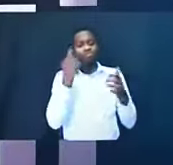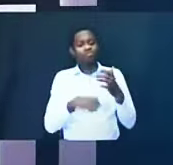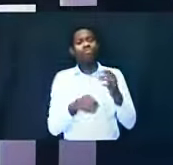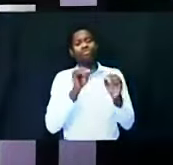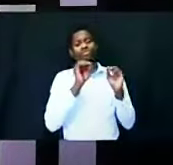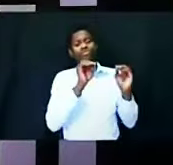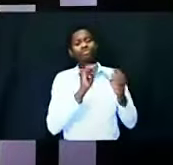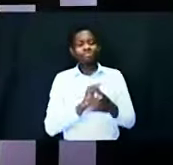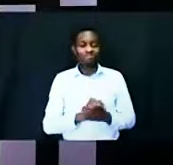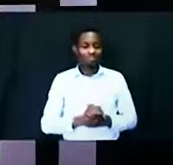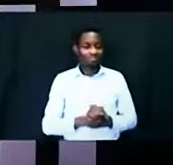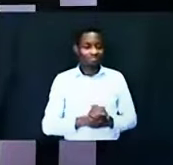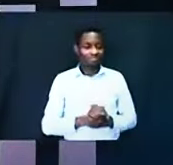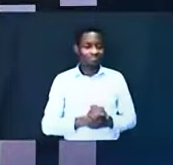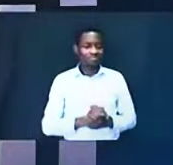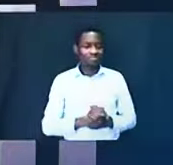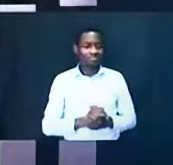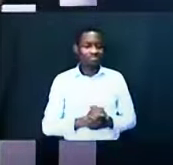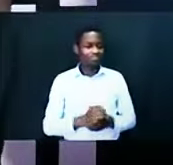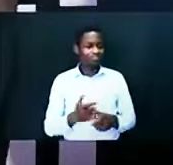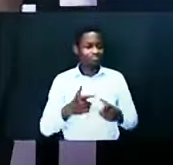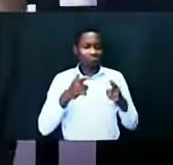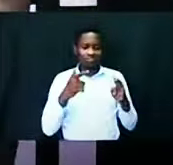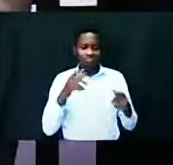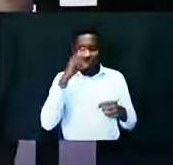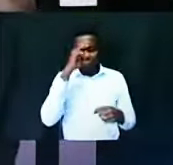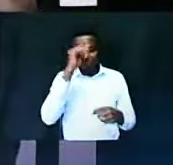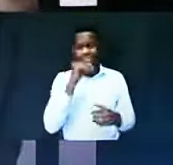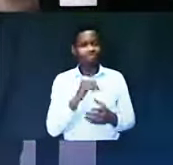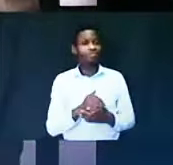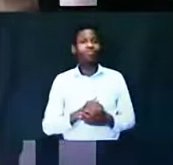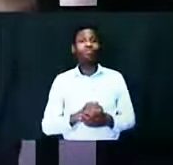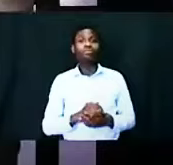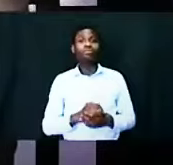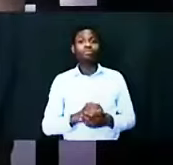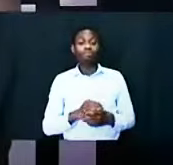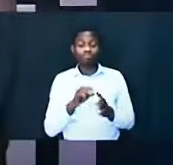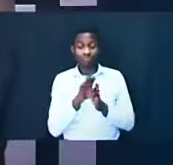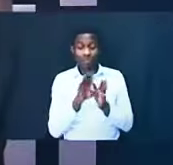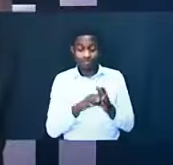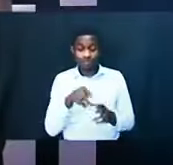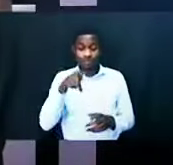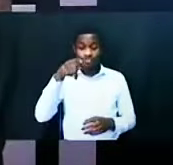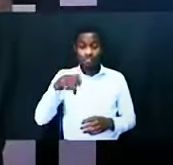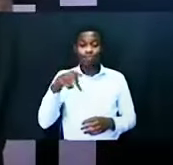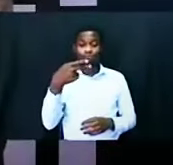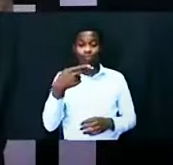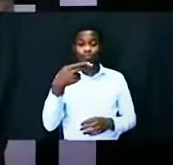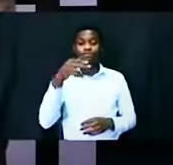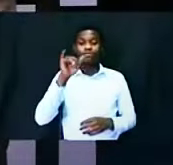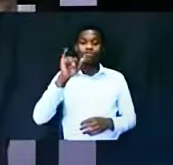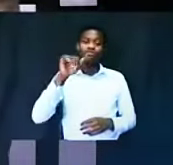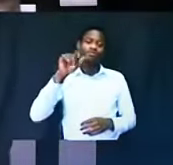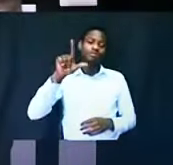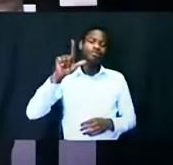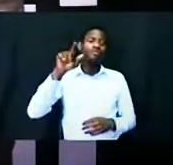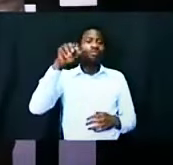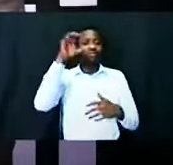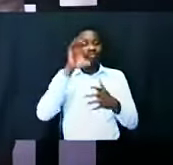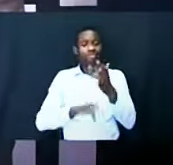What a man. What a man. Philippians 4, verse 9.